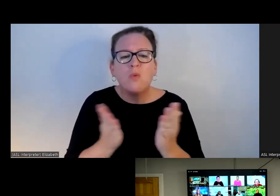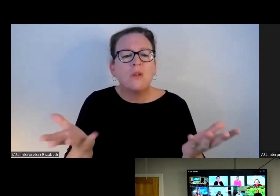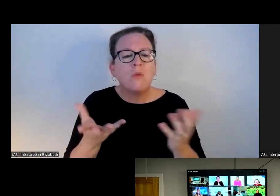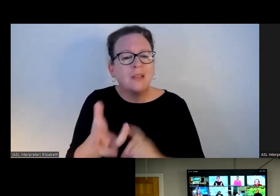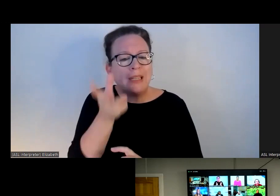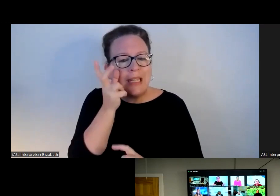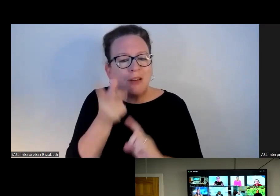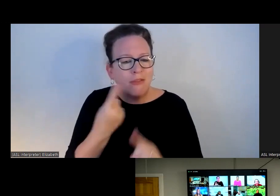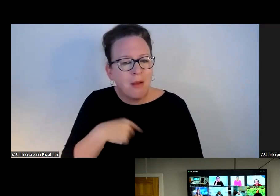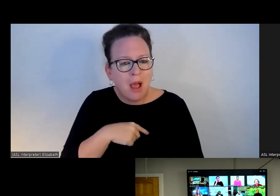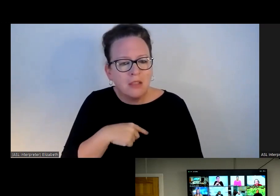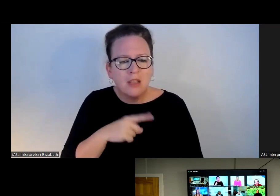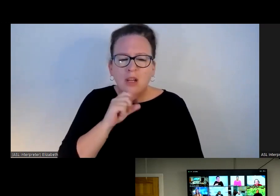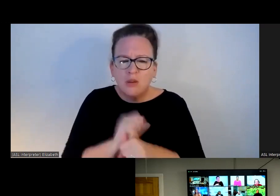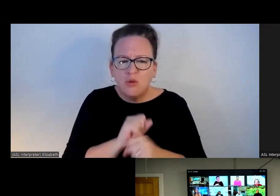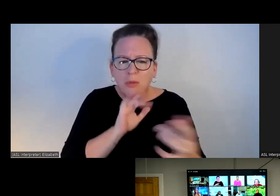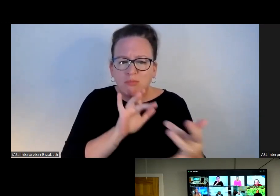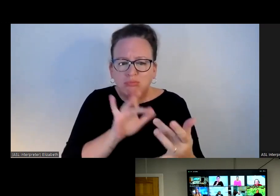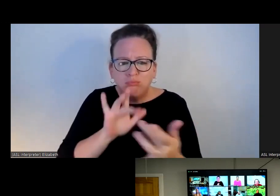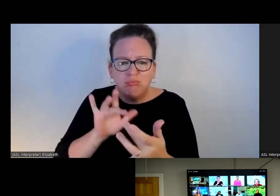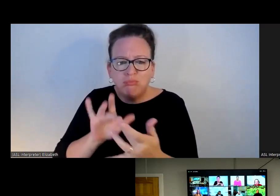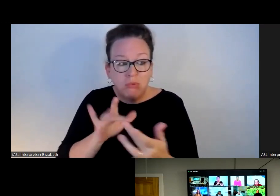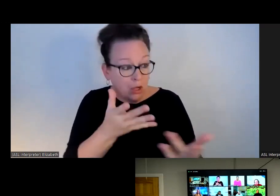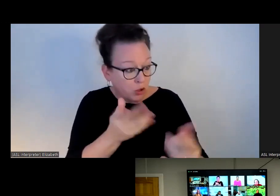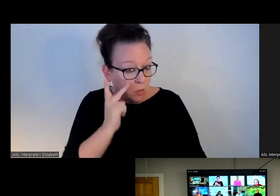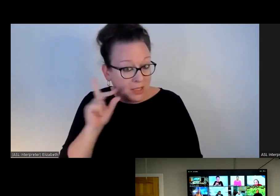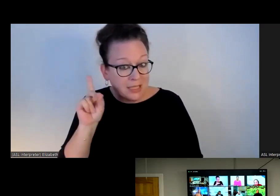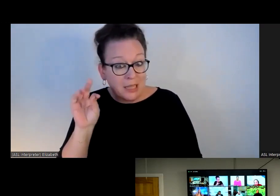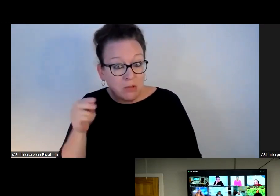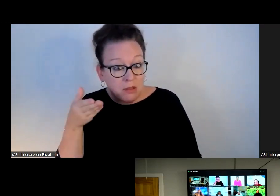really want to make sure DOT's there, or you really want to make sure,